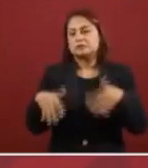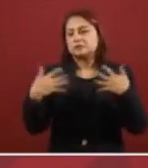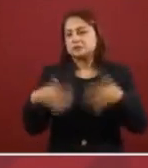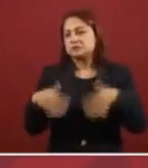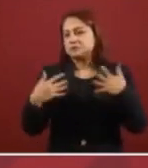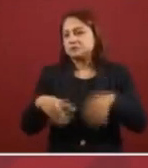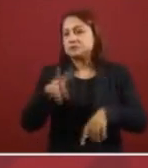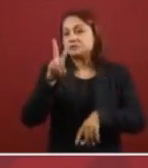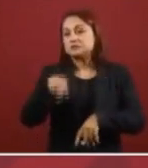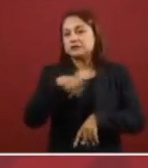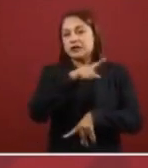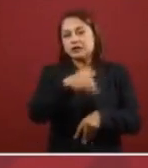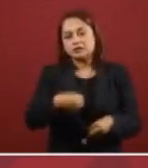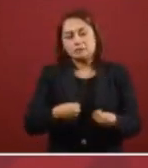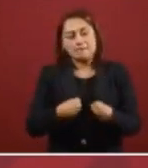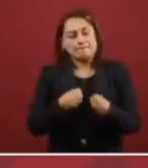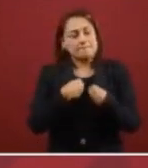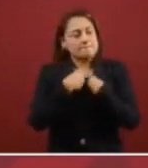that are living.